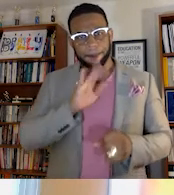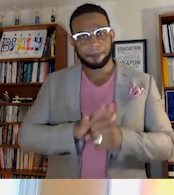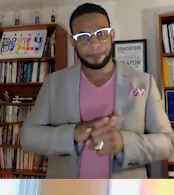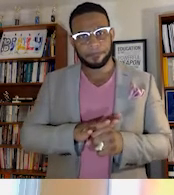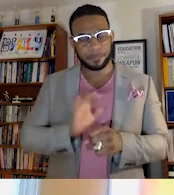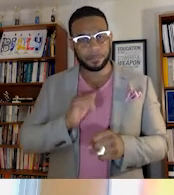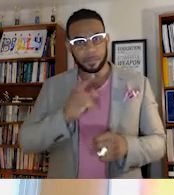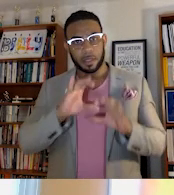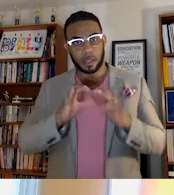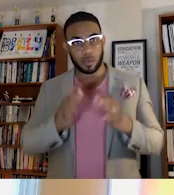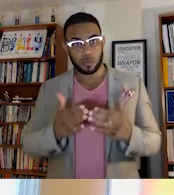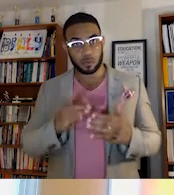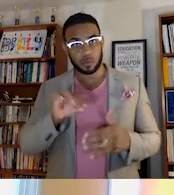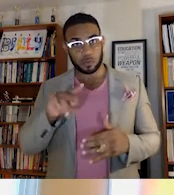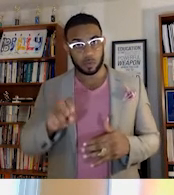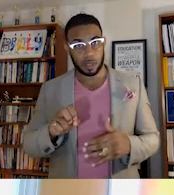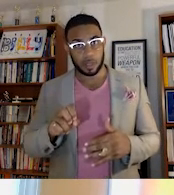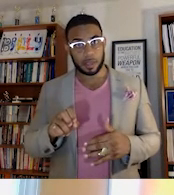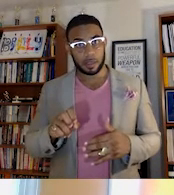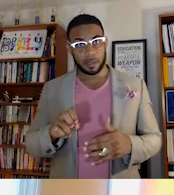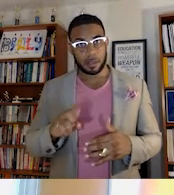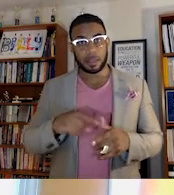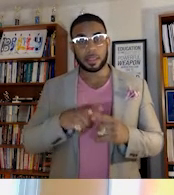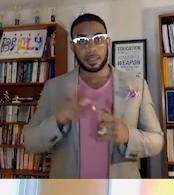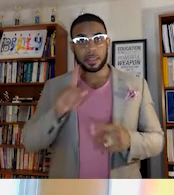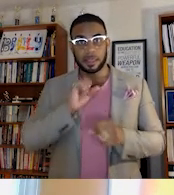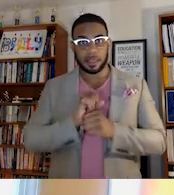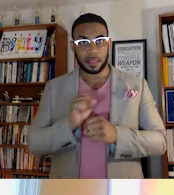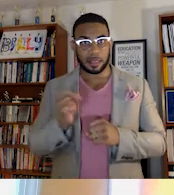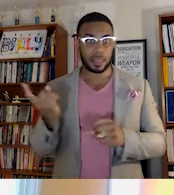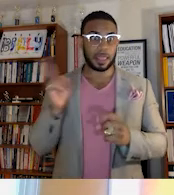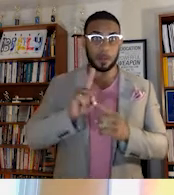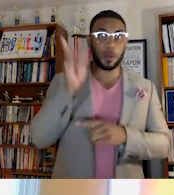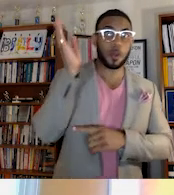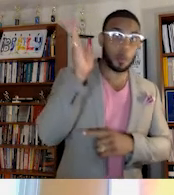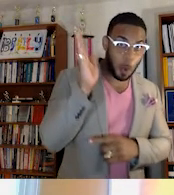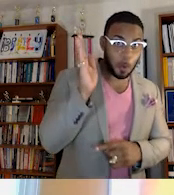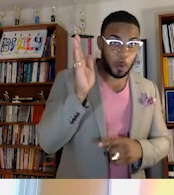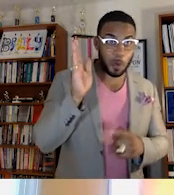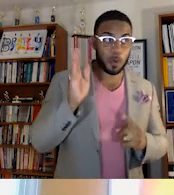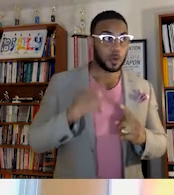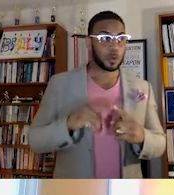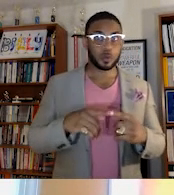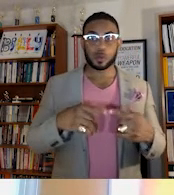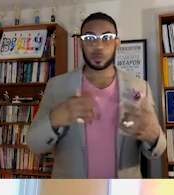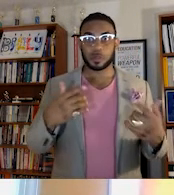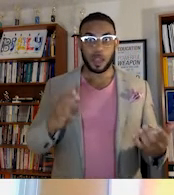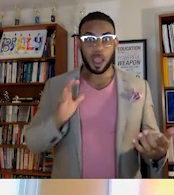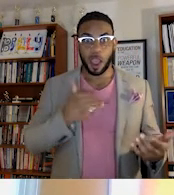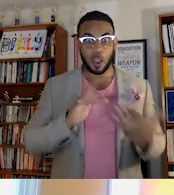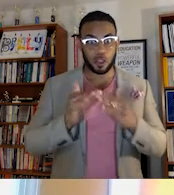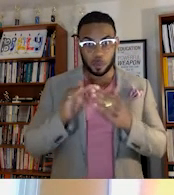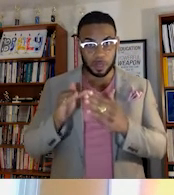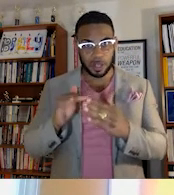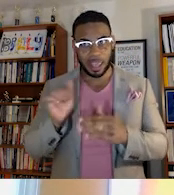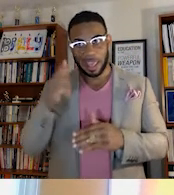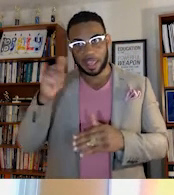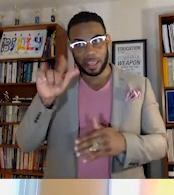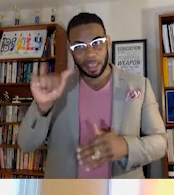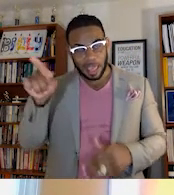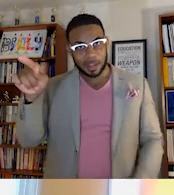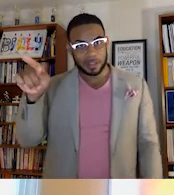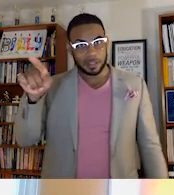to our classroom drive. And then he actually came out and spoke to our community at the